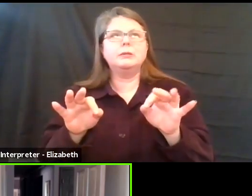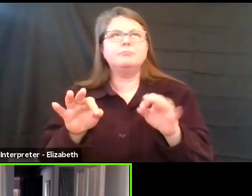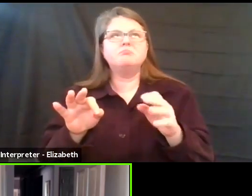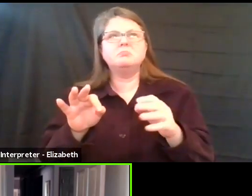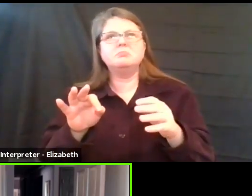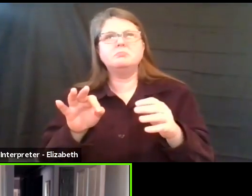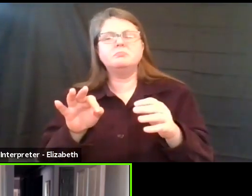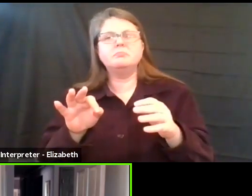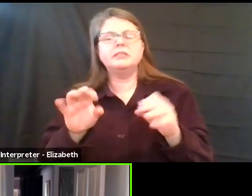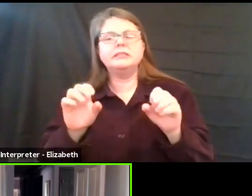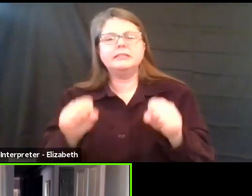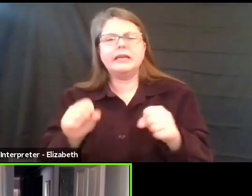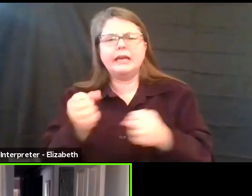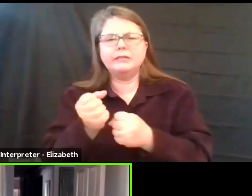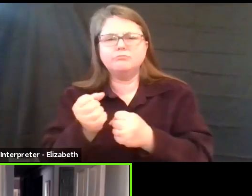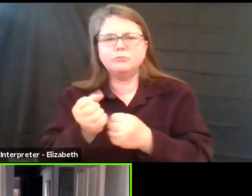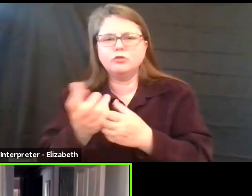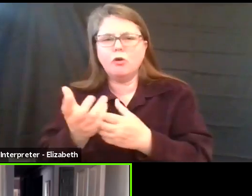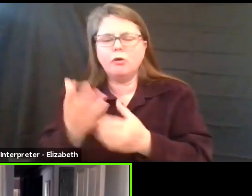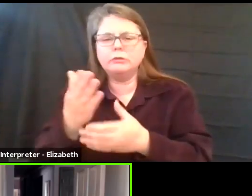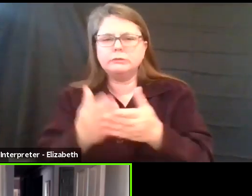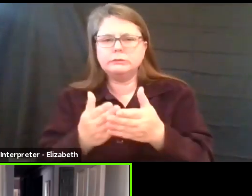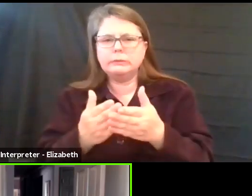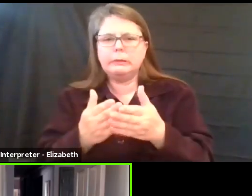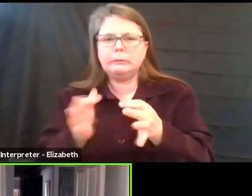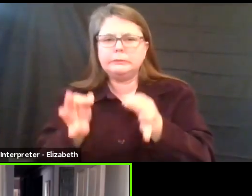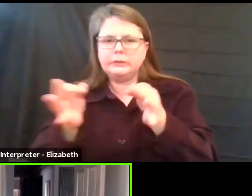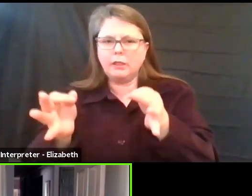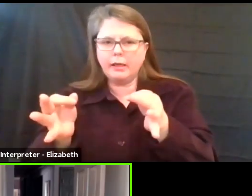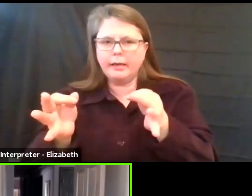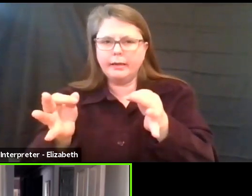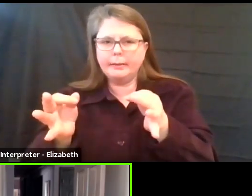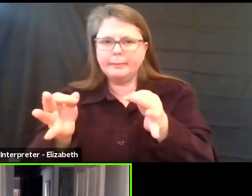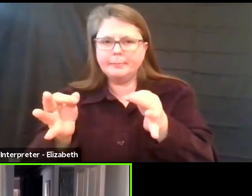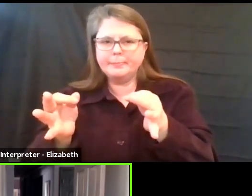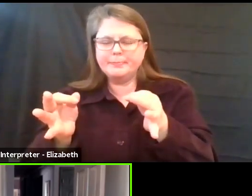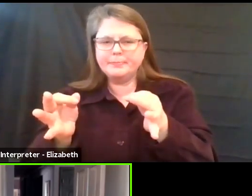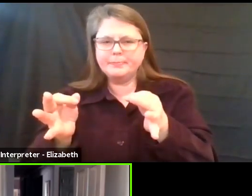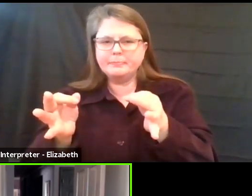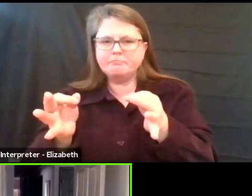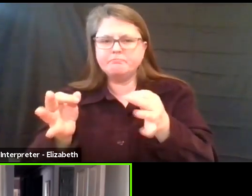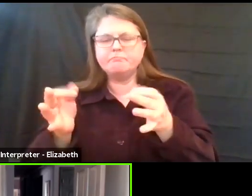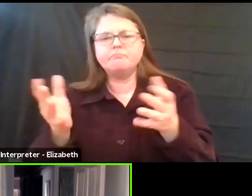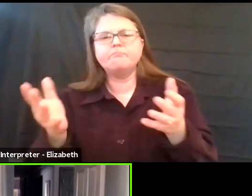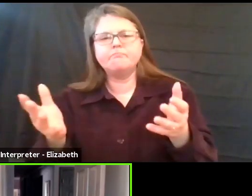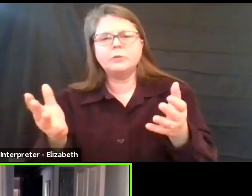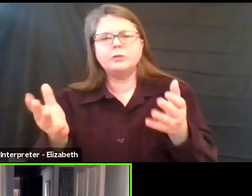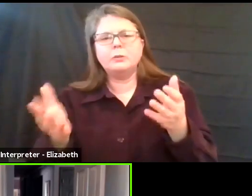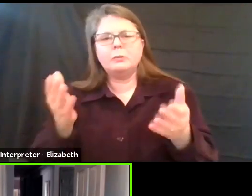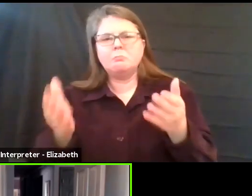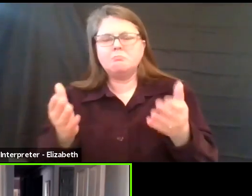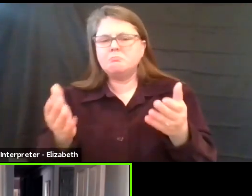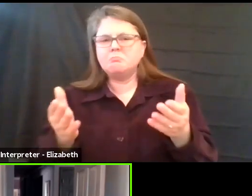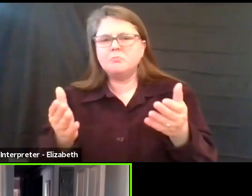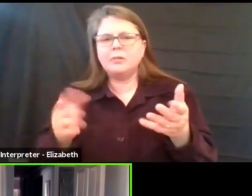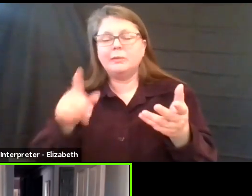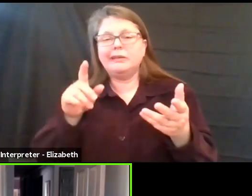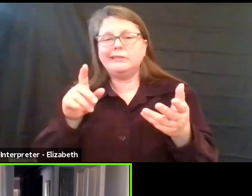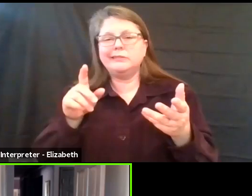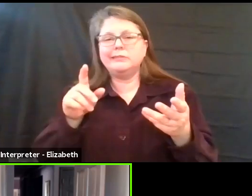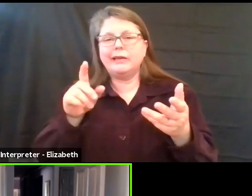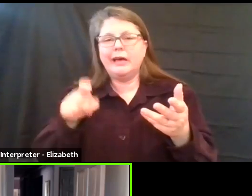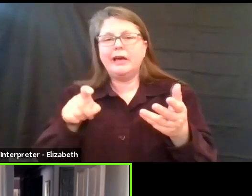rebuilt from the ground up, as opposed to being able to go somewhere and find a similar unit.